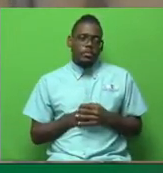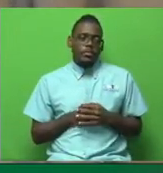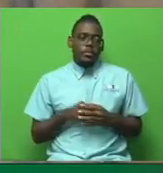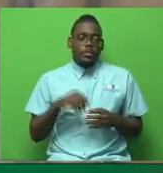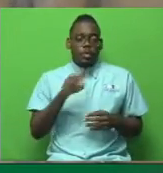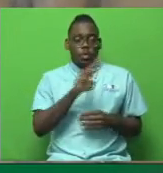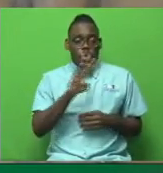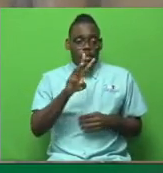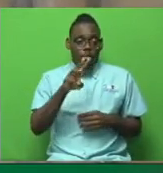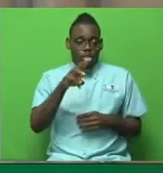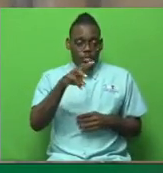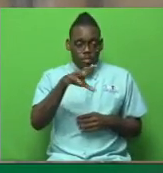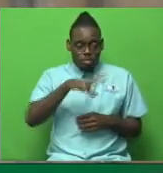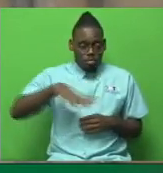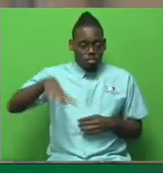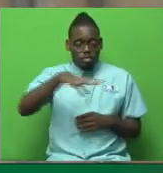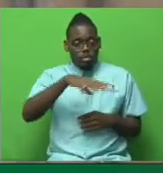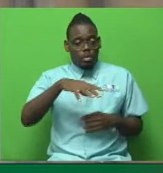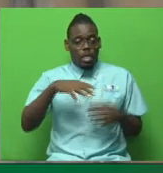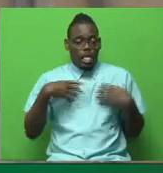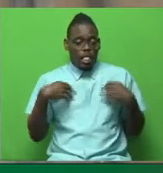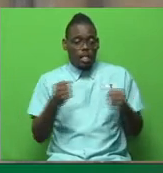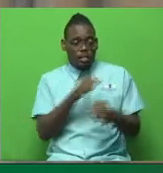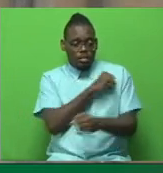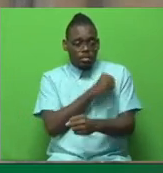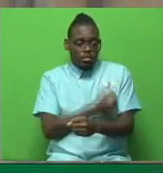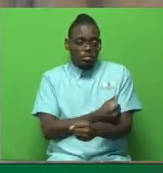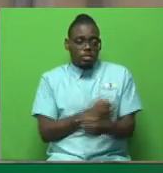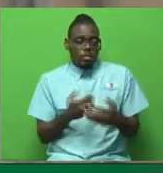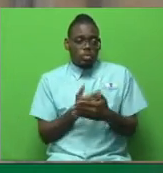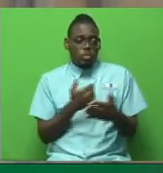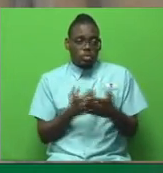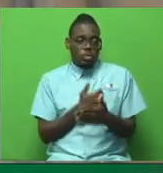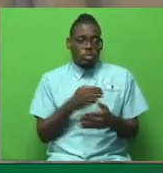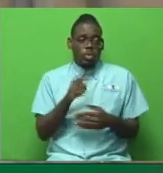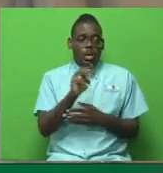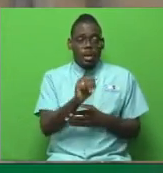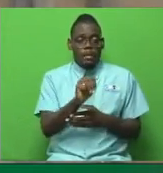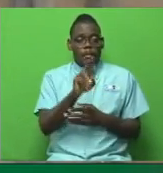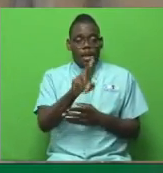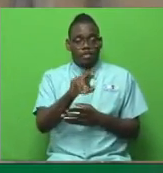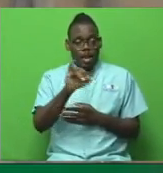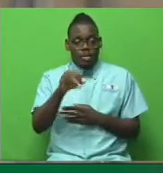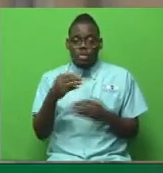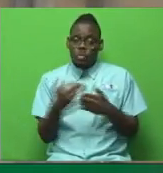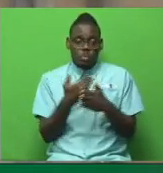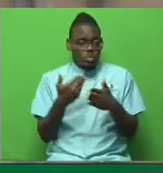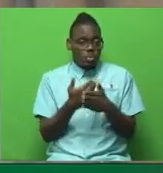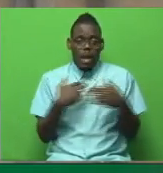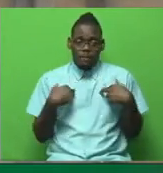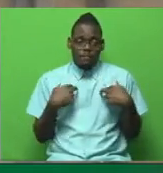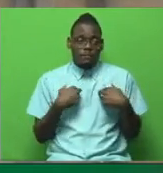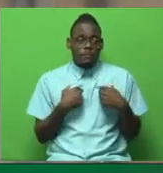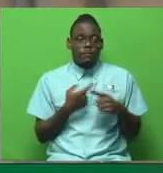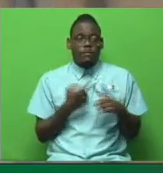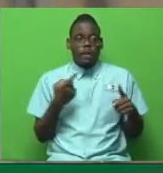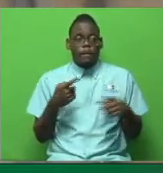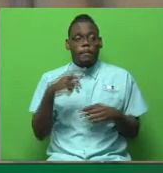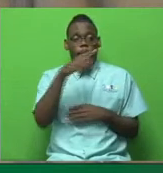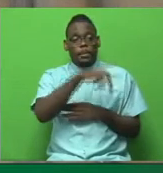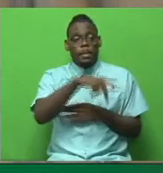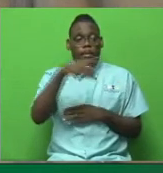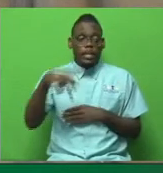facility a new MRI which is a gift from ppgl ppgpl Phoenix Park